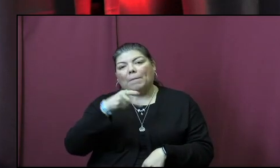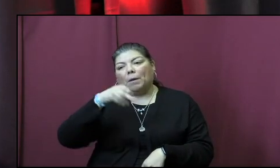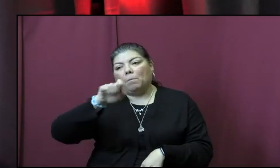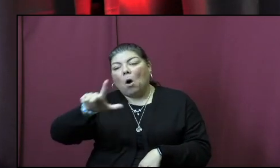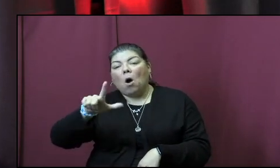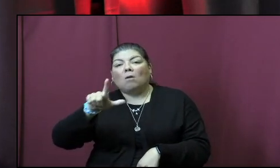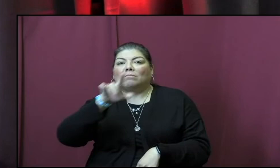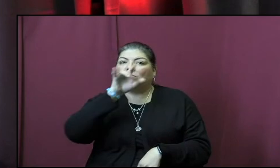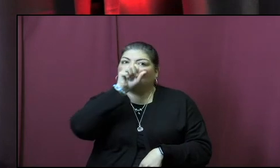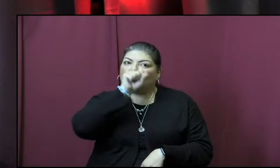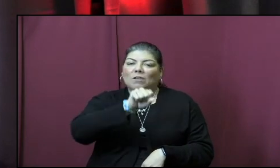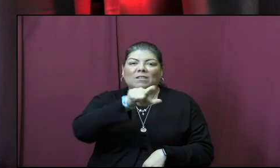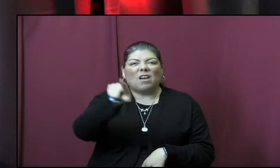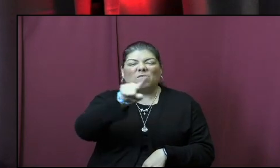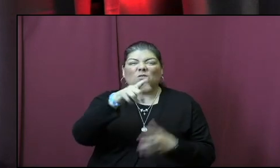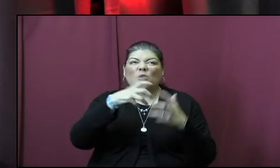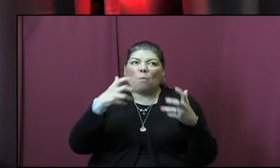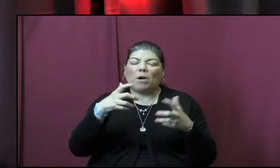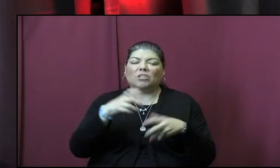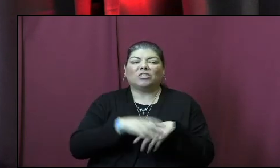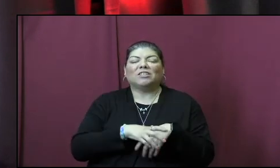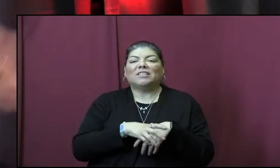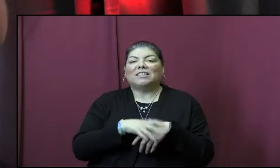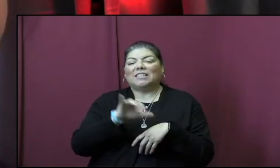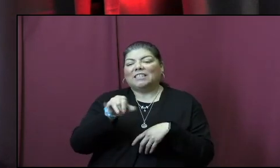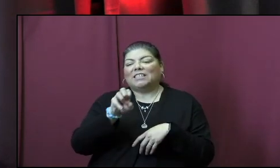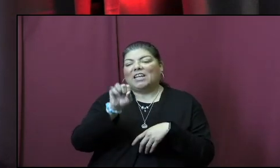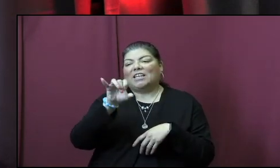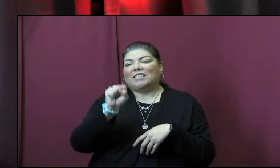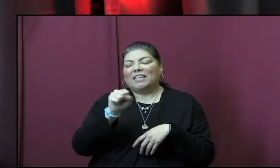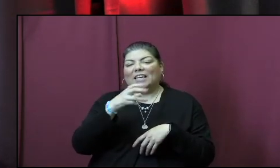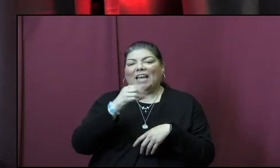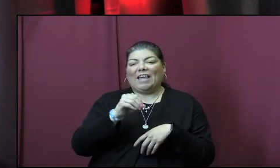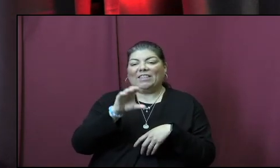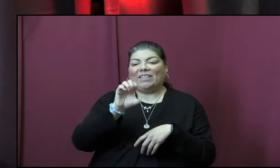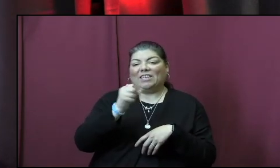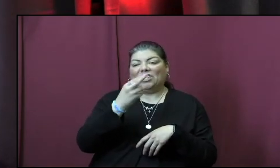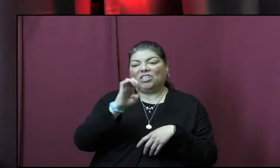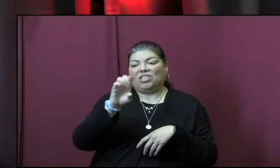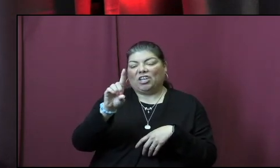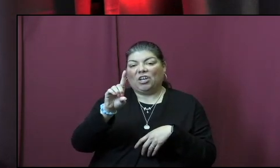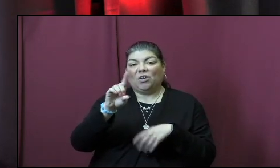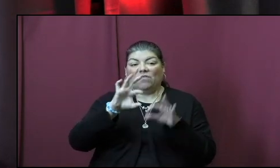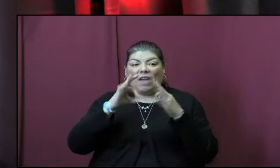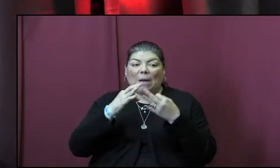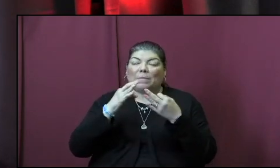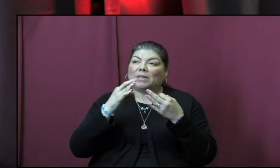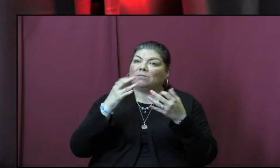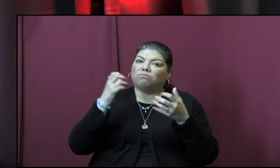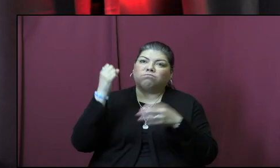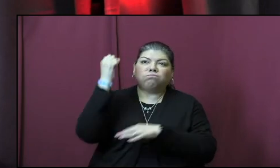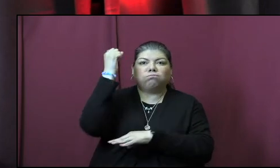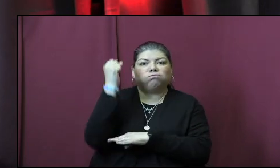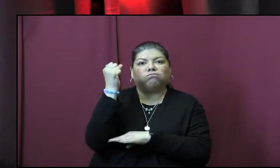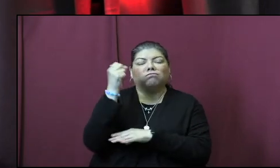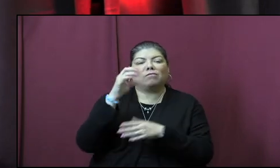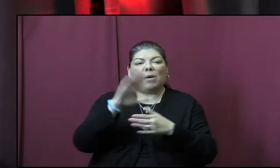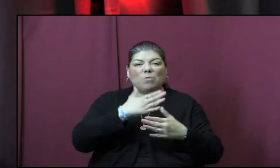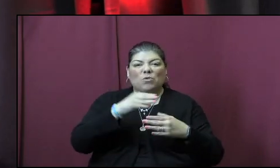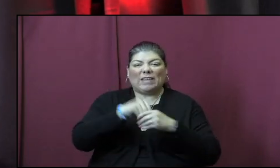I love you guys so much. Aunt Jessie, the Jones and Dashiell family, pillars of music in the DMV.